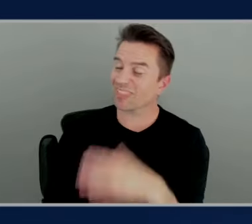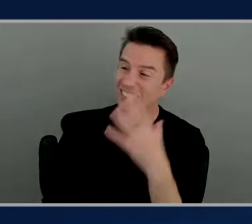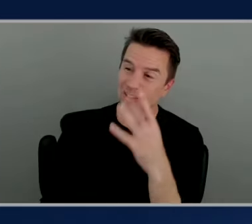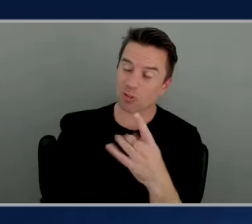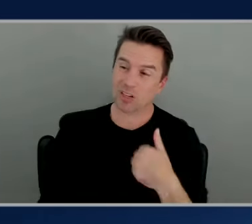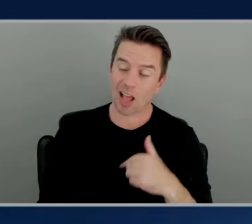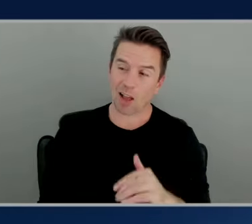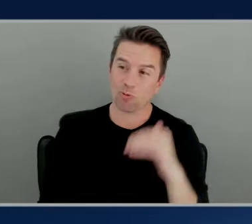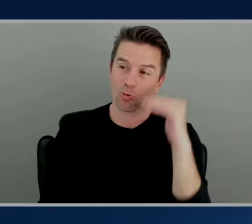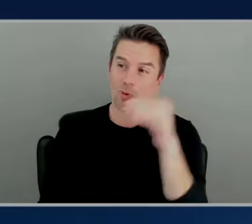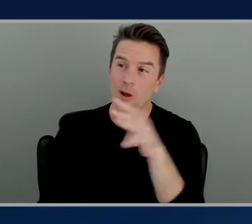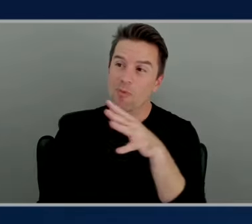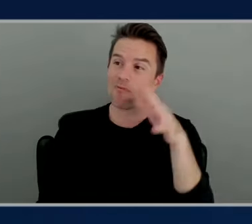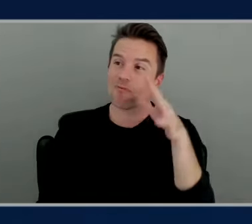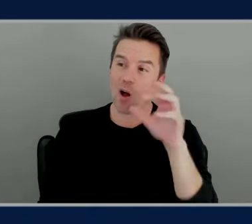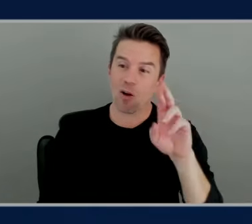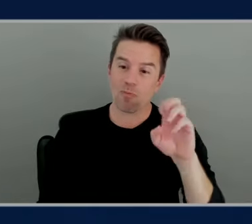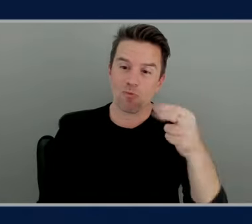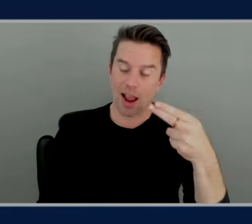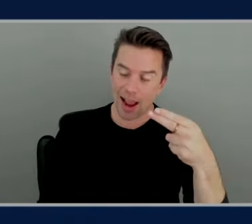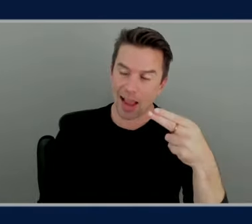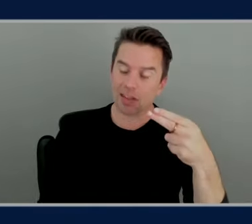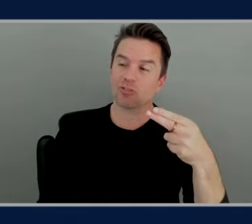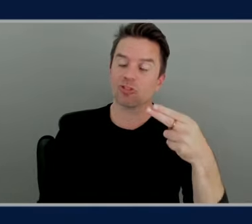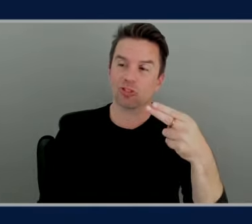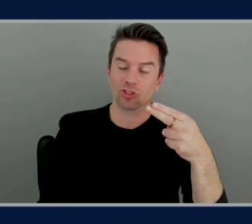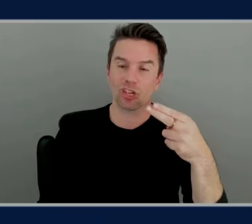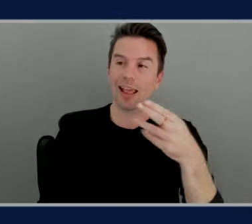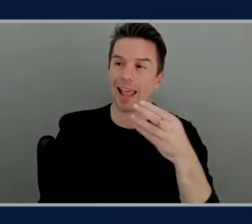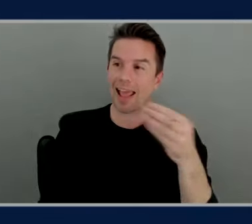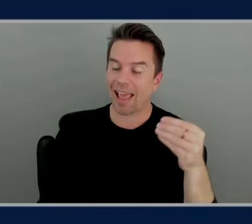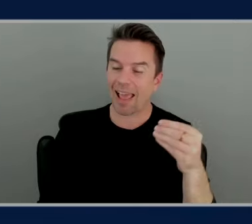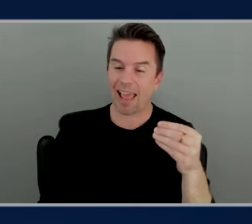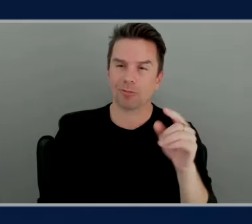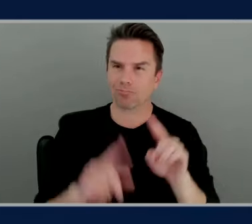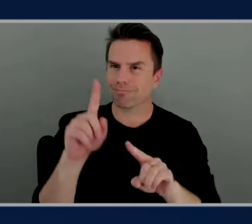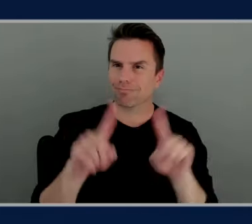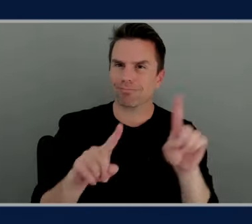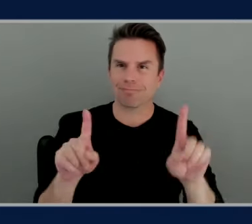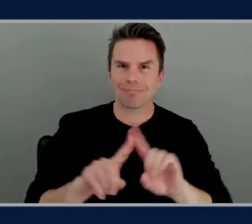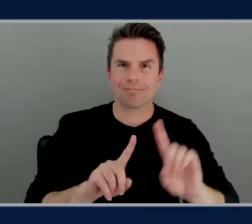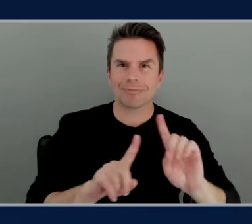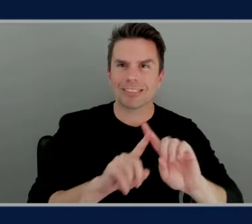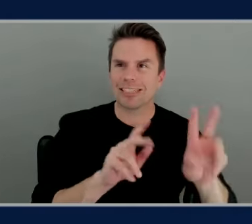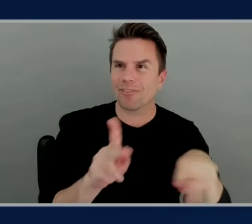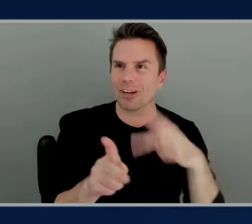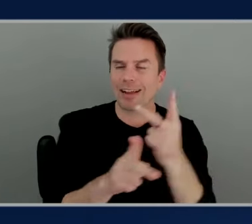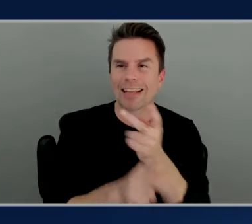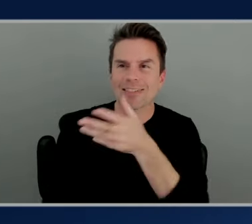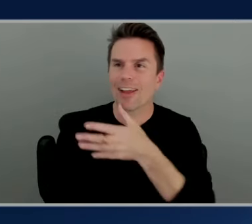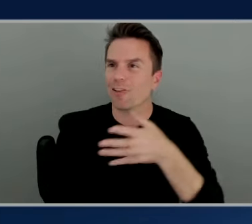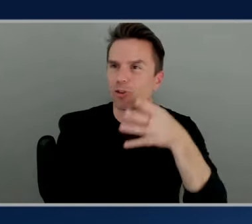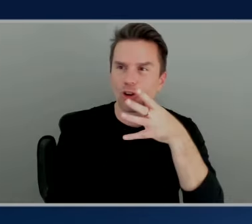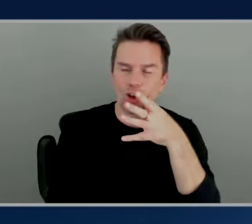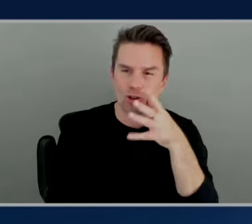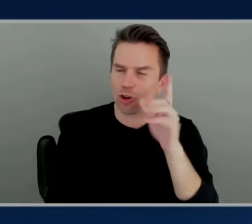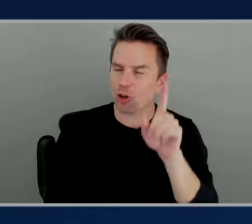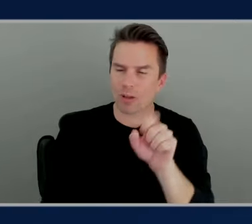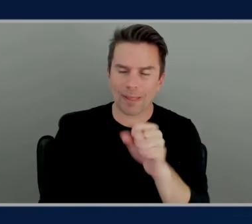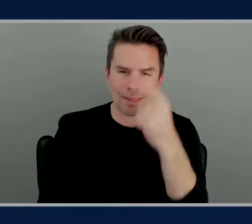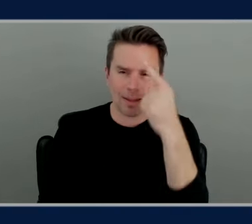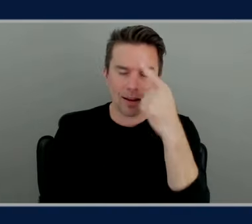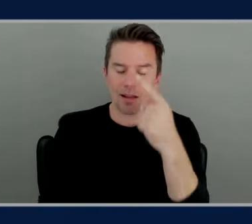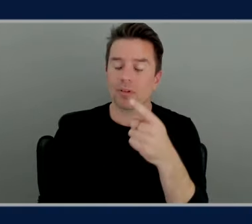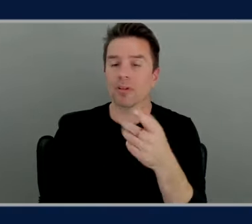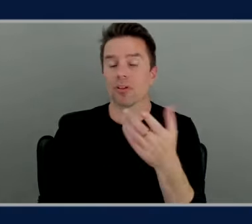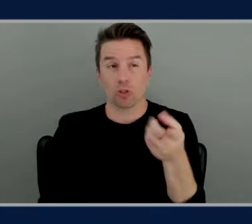sorghum, orange, corn, just about every type of agriculture you can think of. And chat, if you have this similar experience or